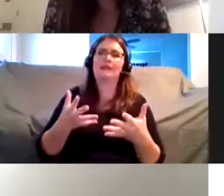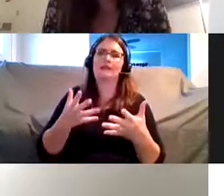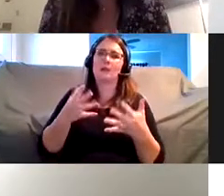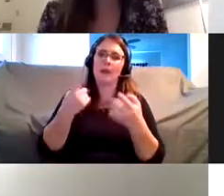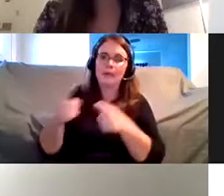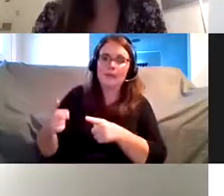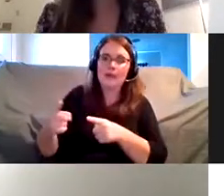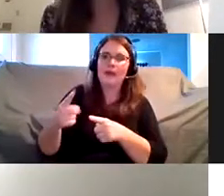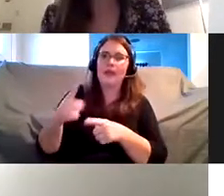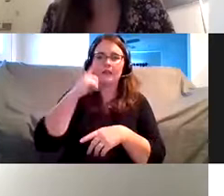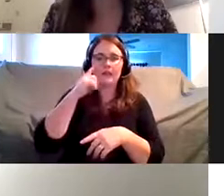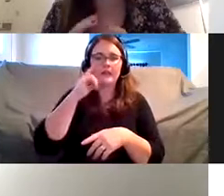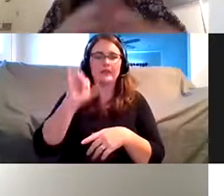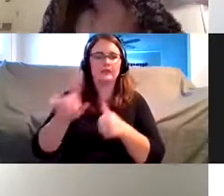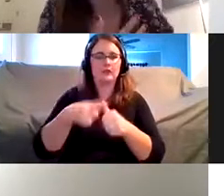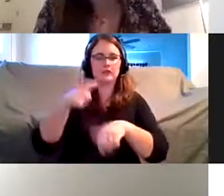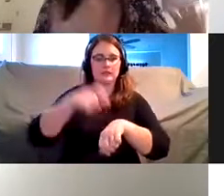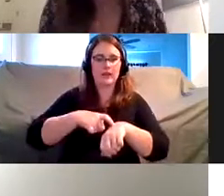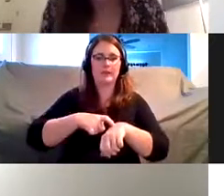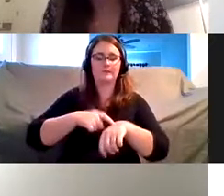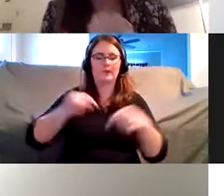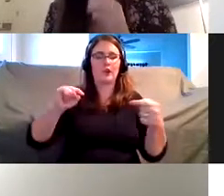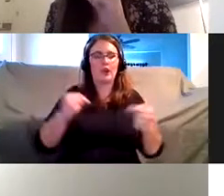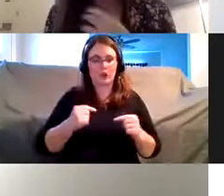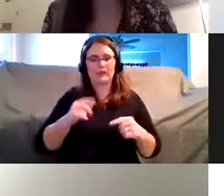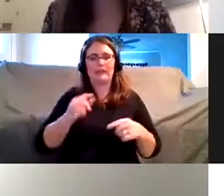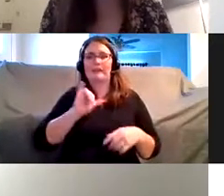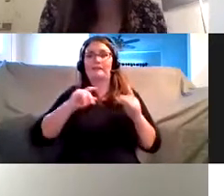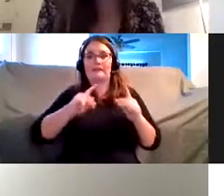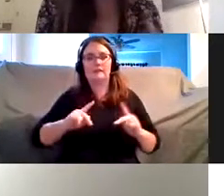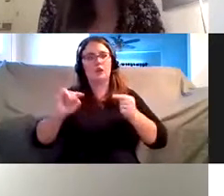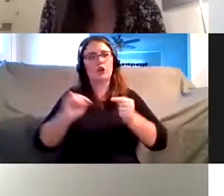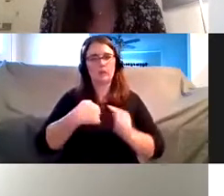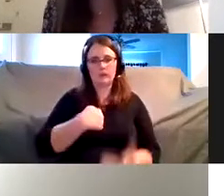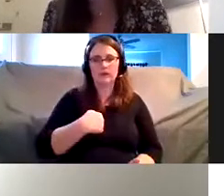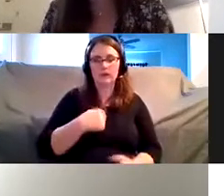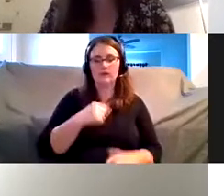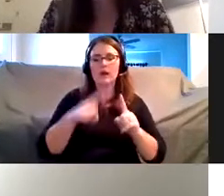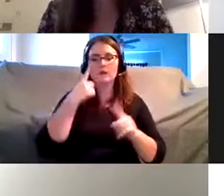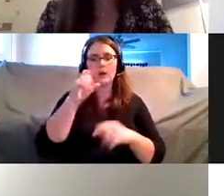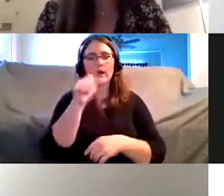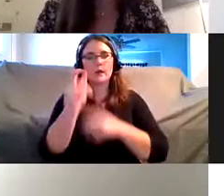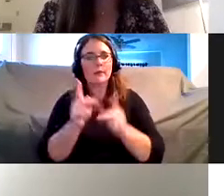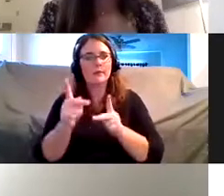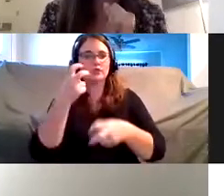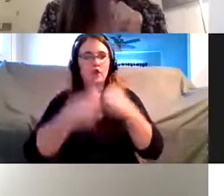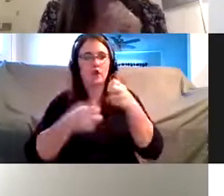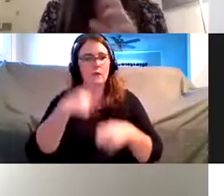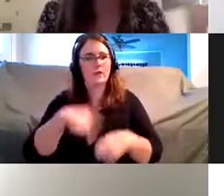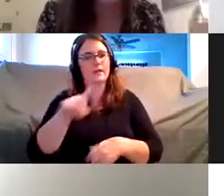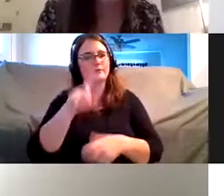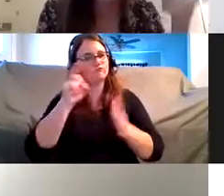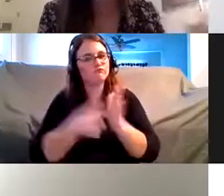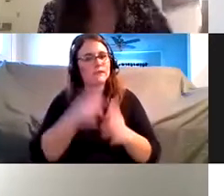me. But for other people, it's difficult to see. And I had another experience that